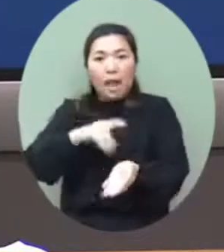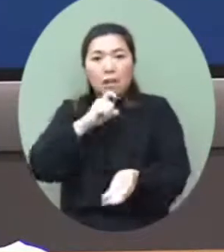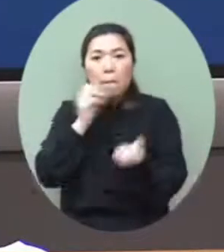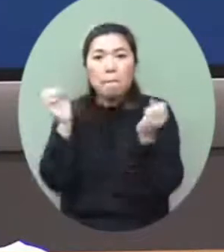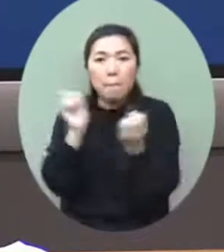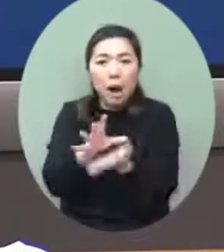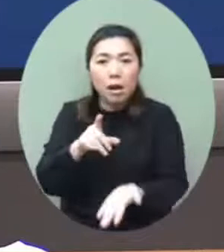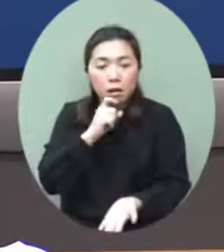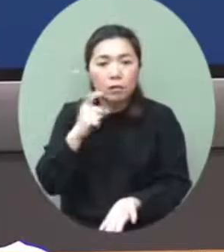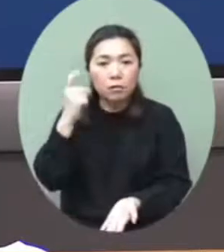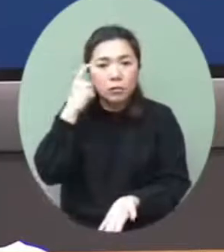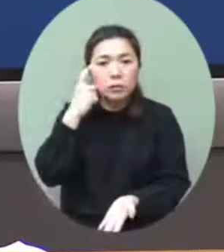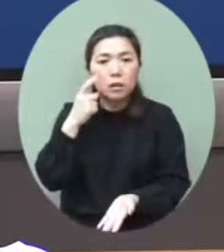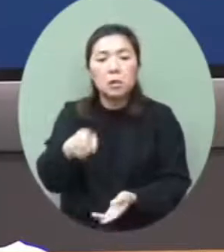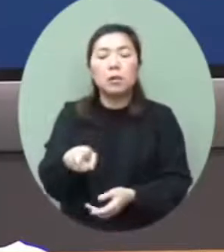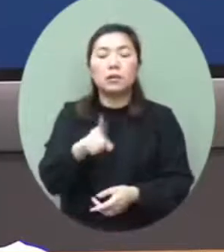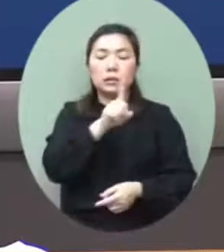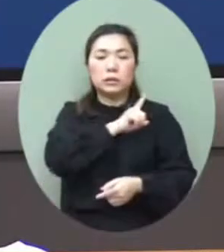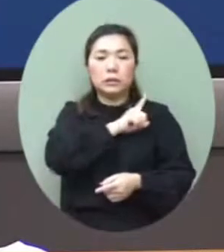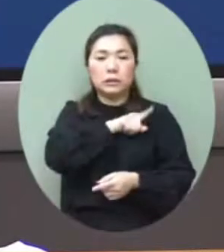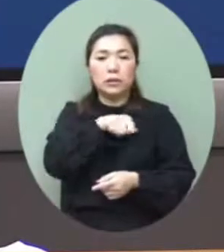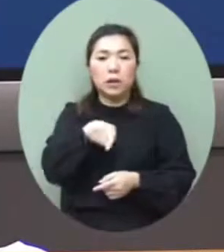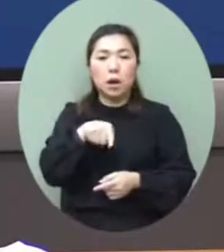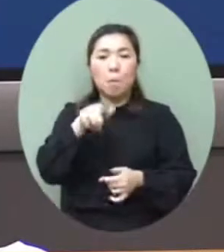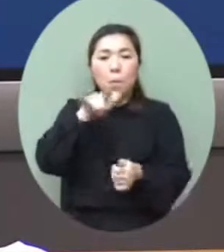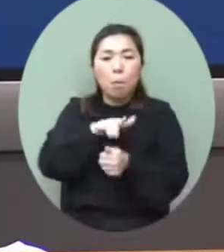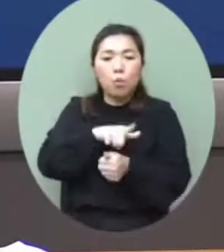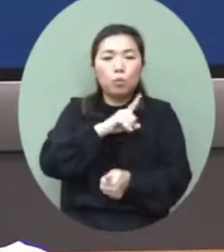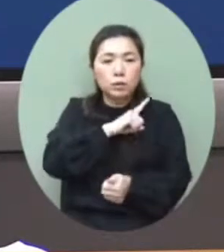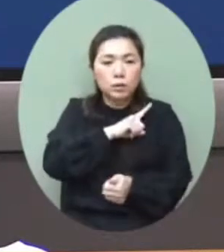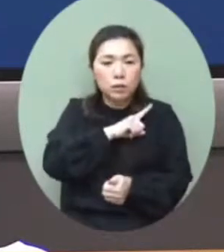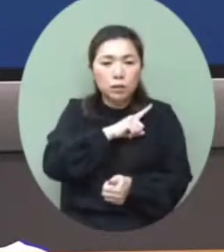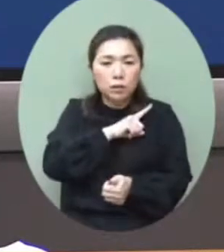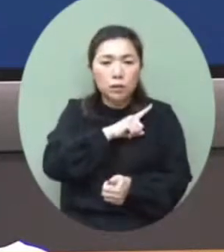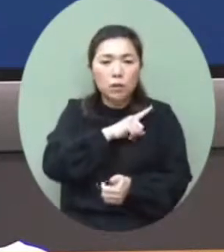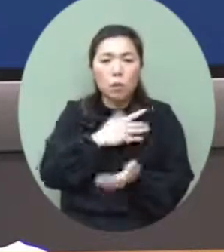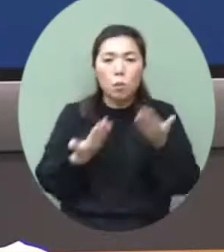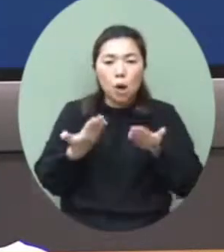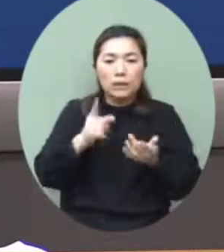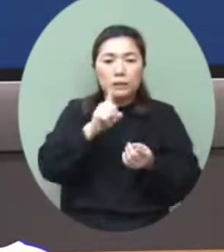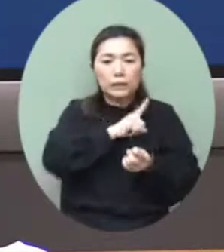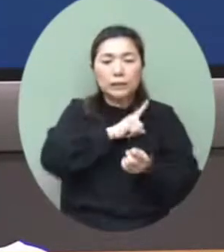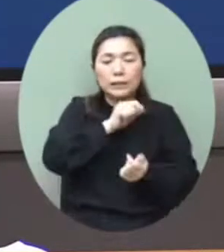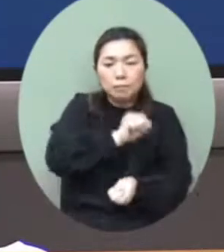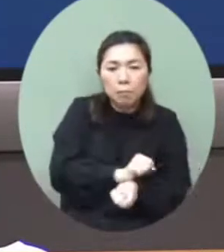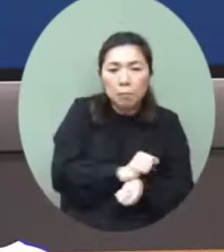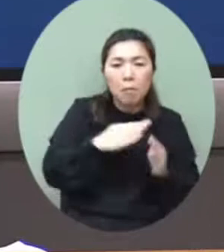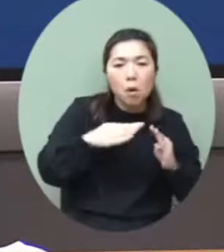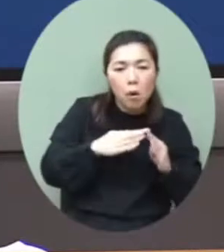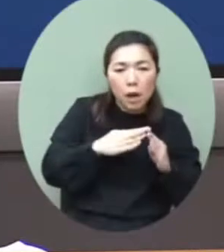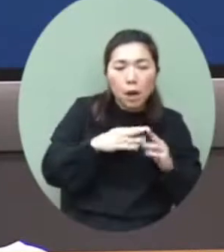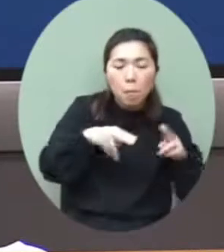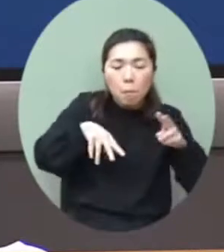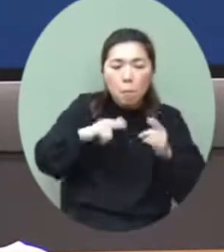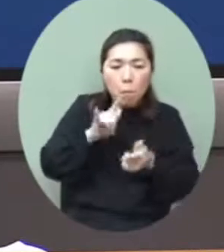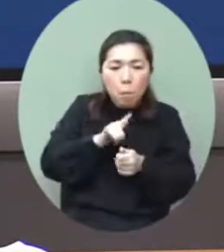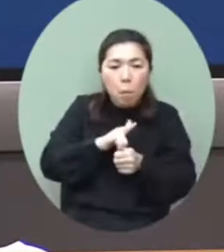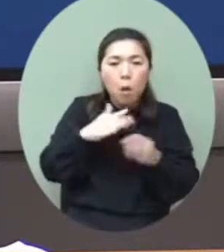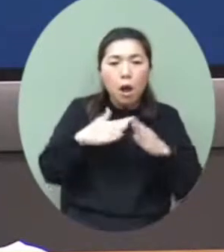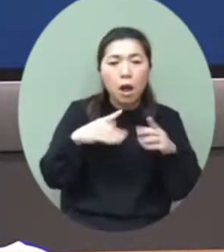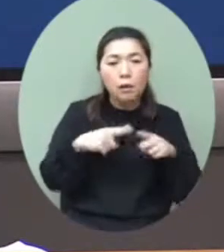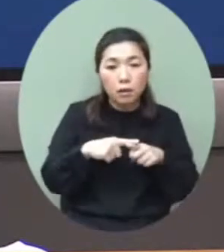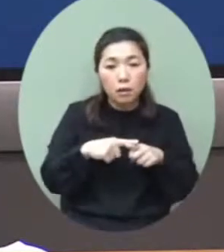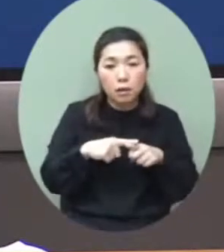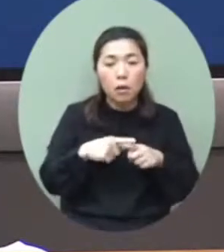detect cases earlier. The advantage is when a person knows that he is positive, then